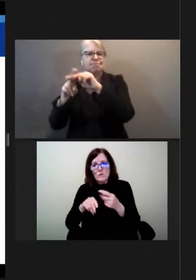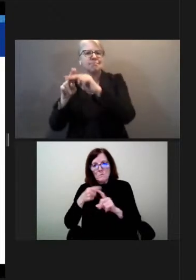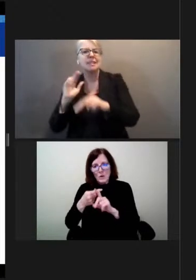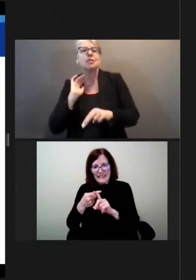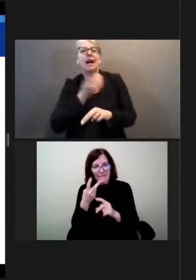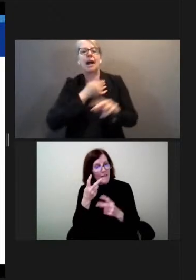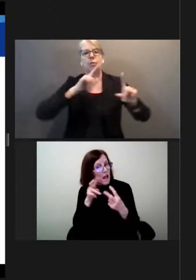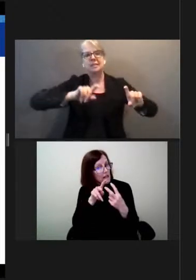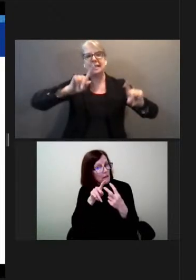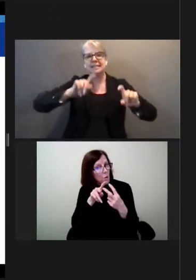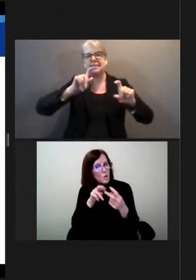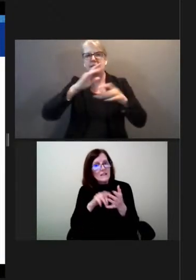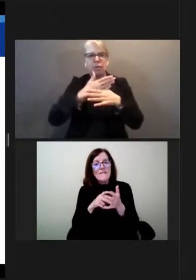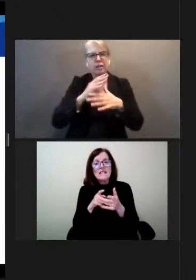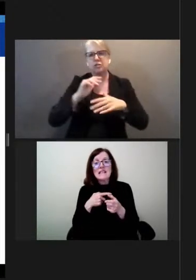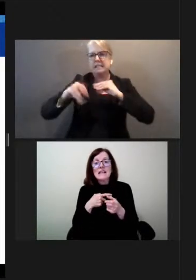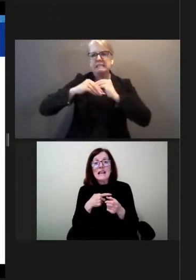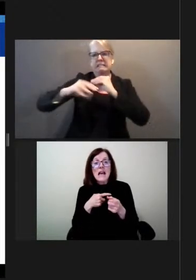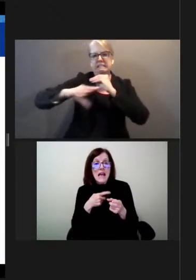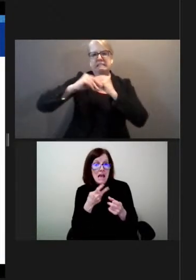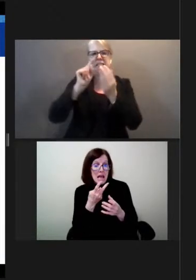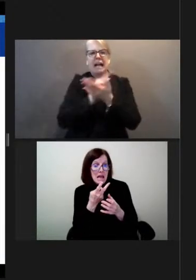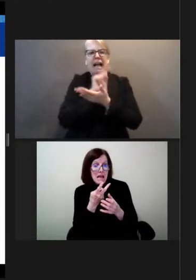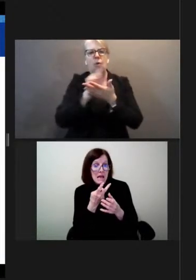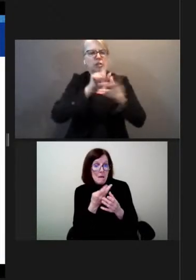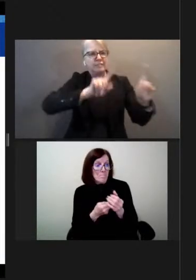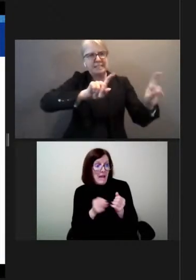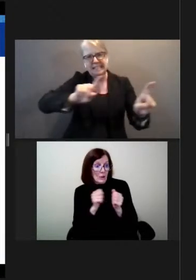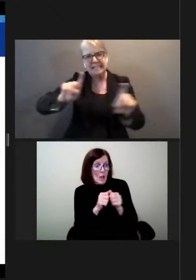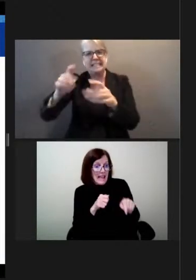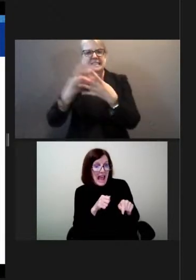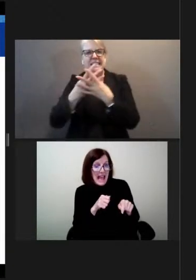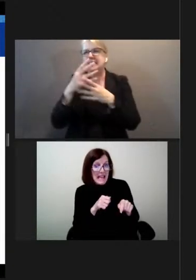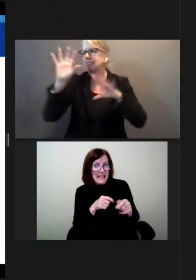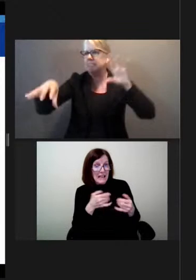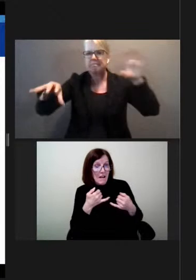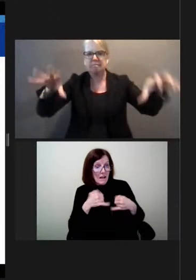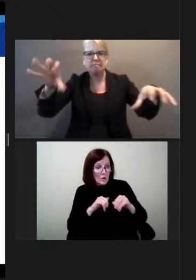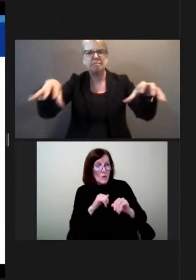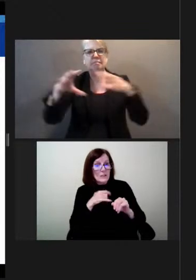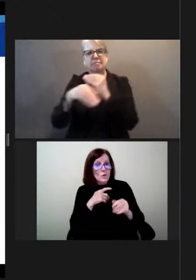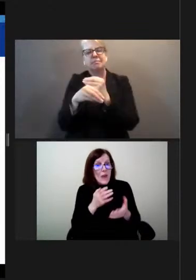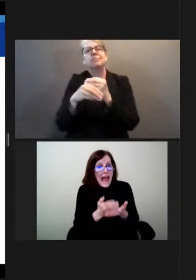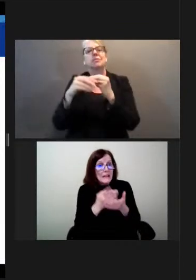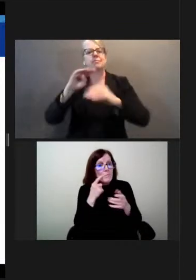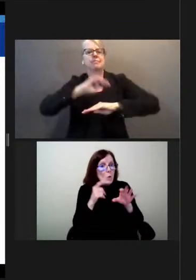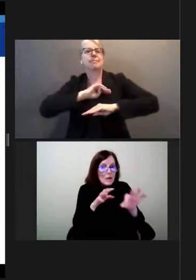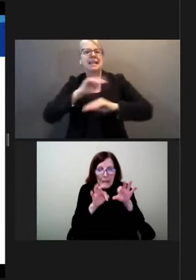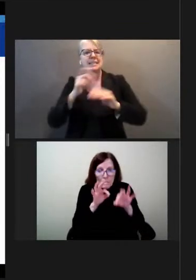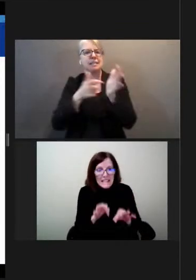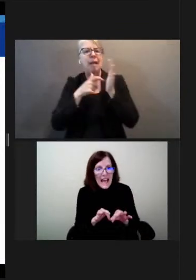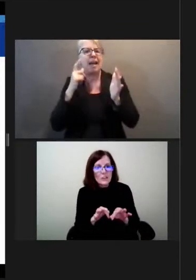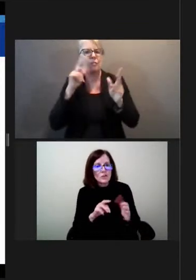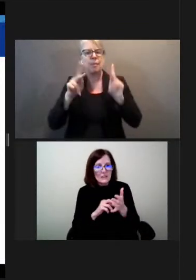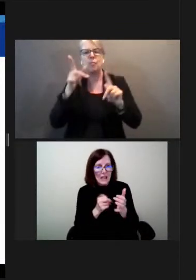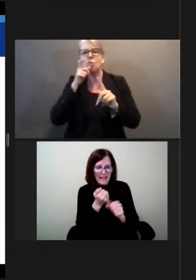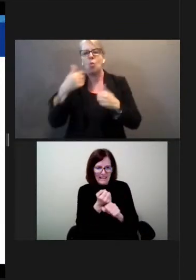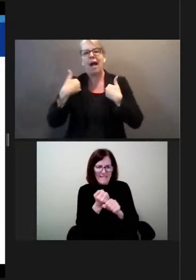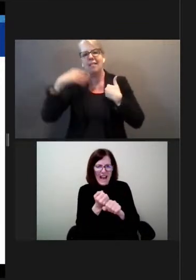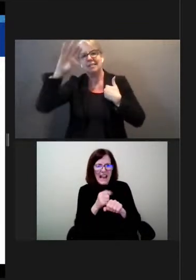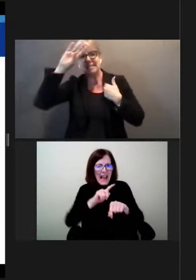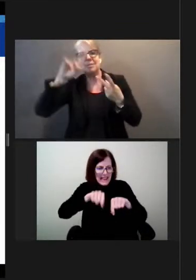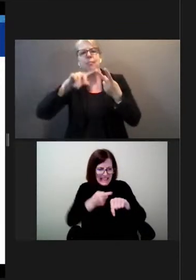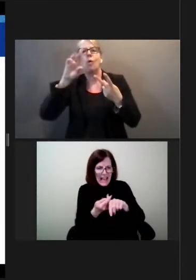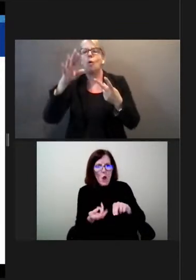extra hard, trying to add additional hours, additional venues to try and meet demand for people with symptoms and who are close